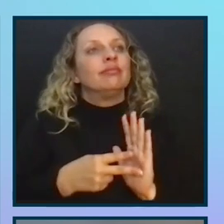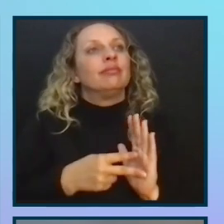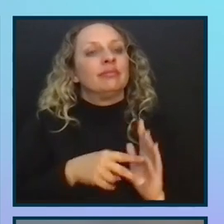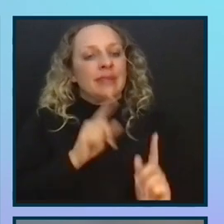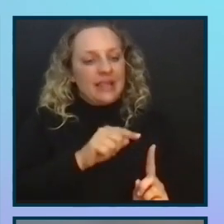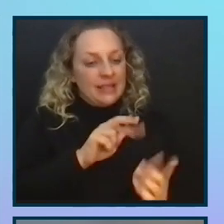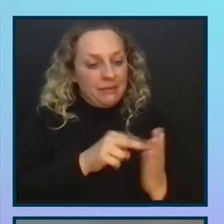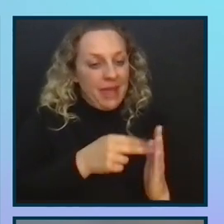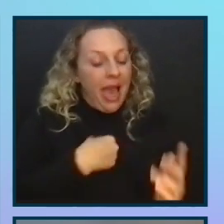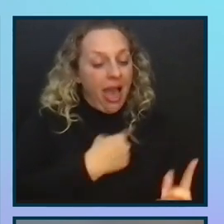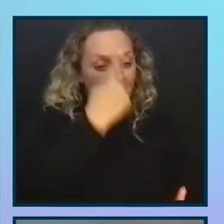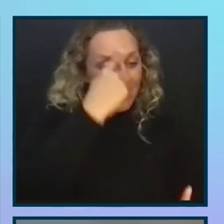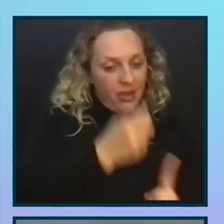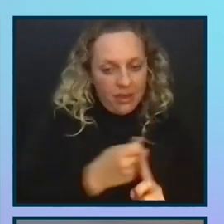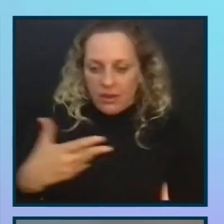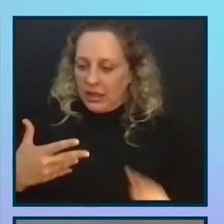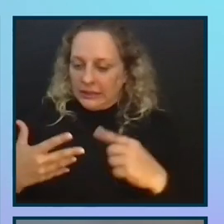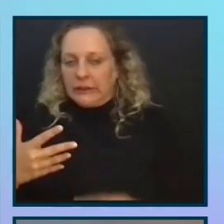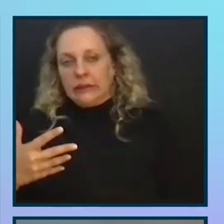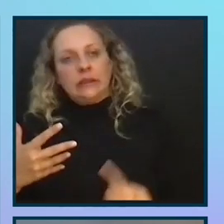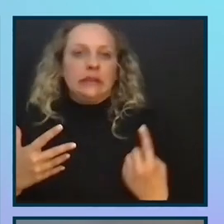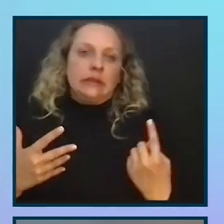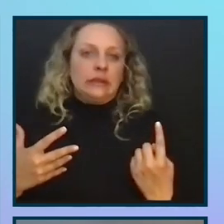roles and HTML elements that they represent.